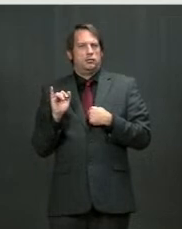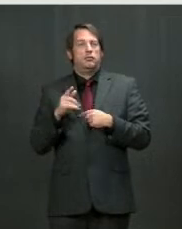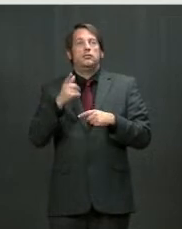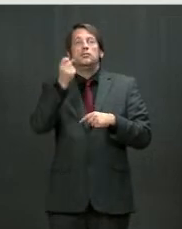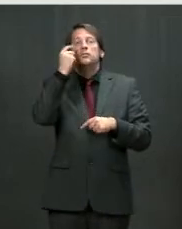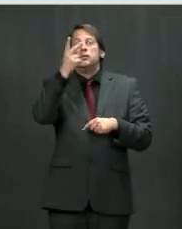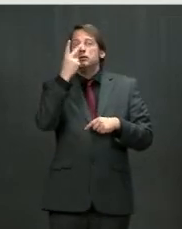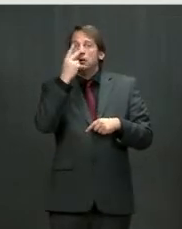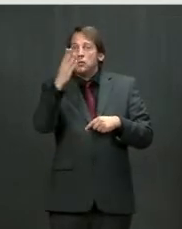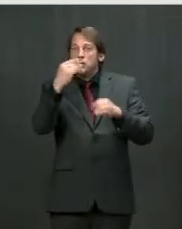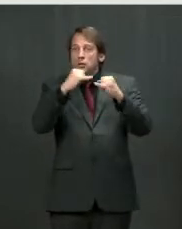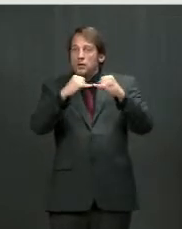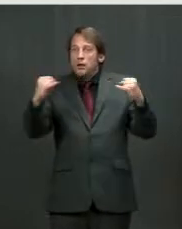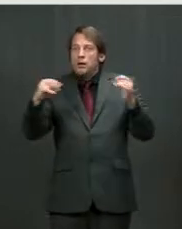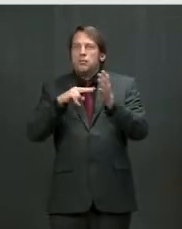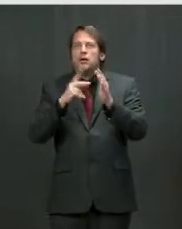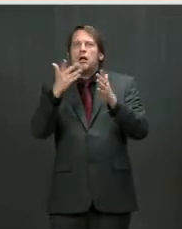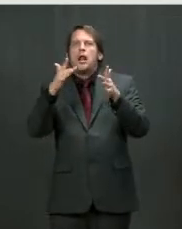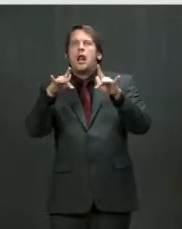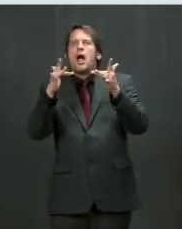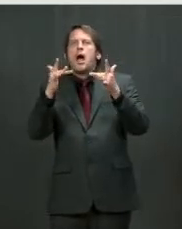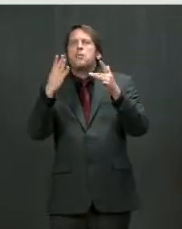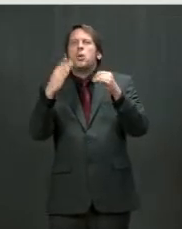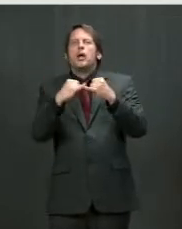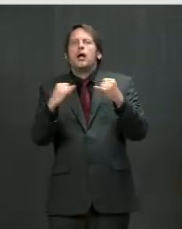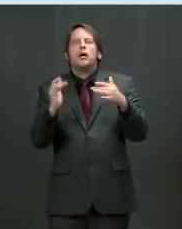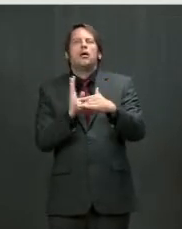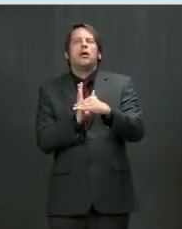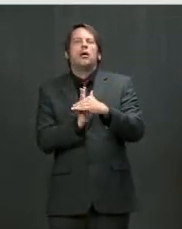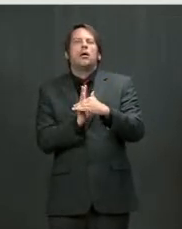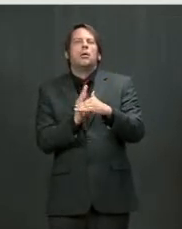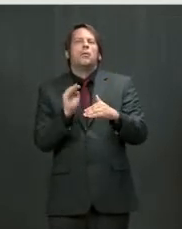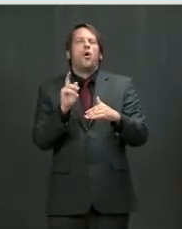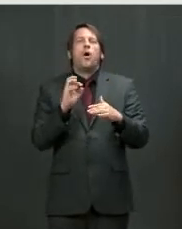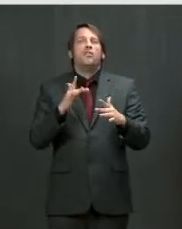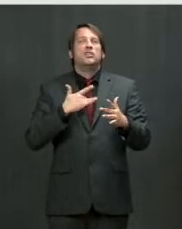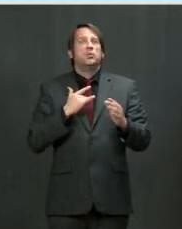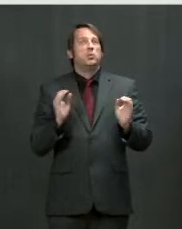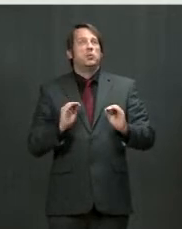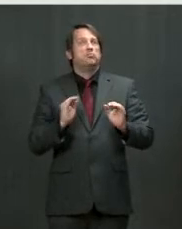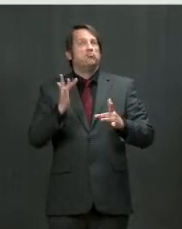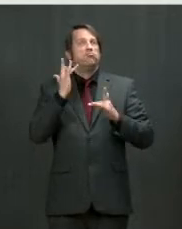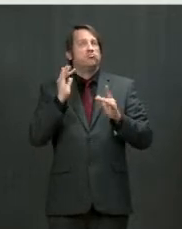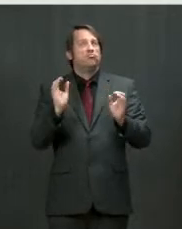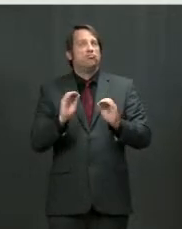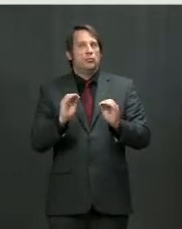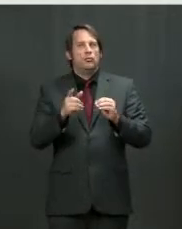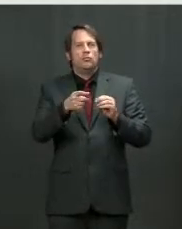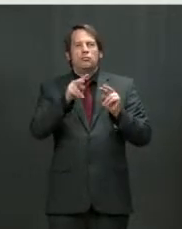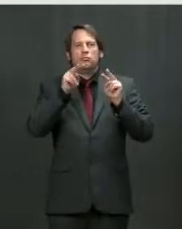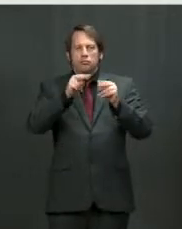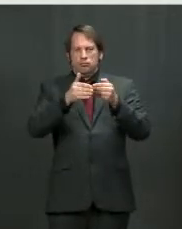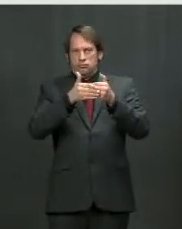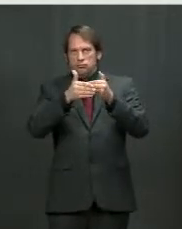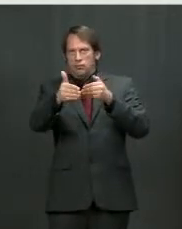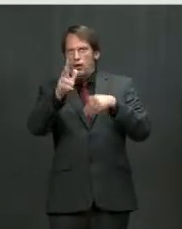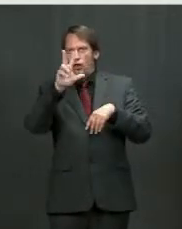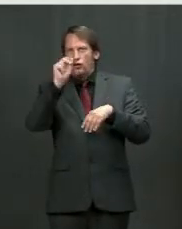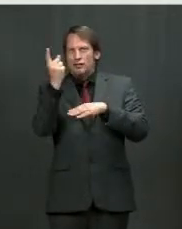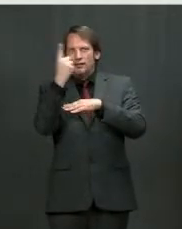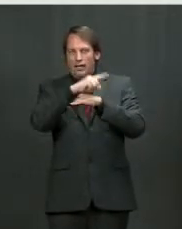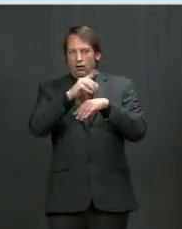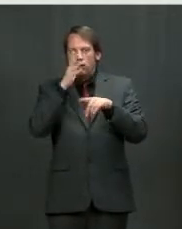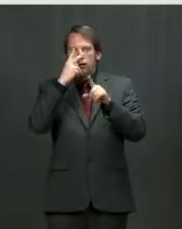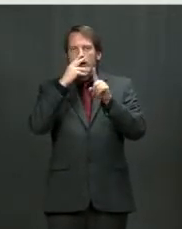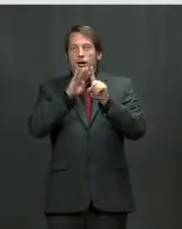infection. And if you look at it, it peaks up at around 30 days, but then gets a nice level, which is